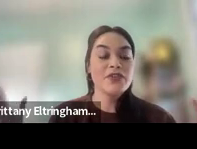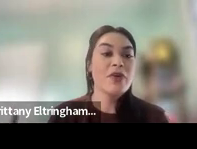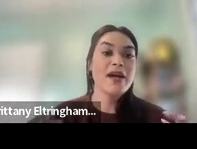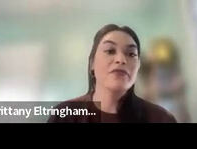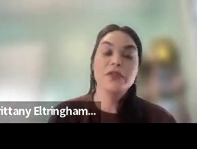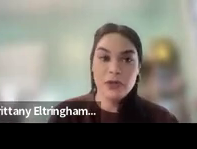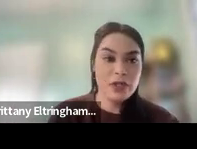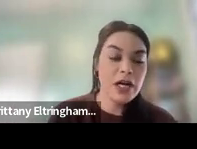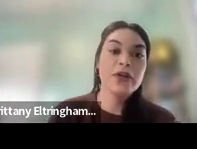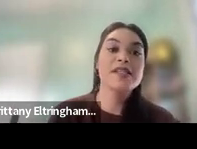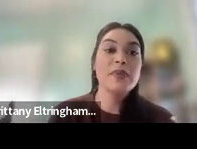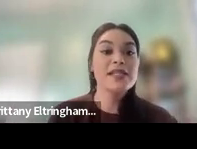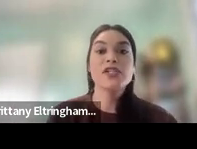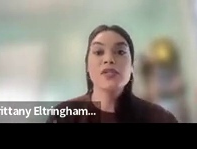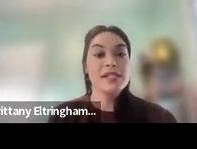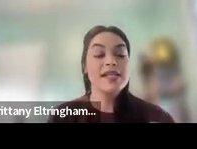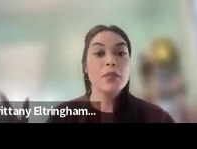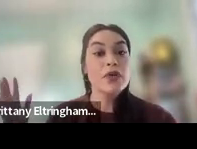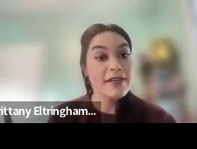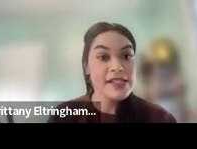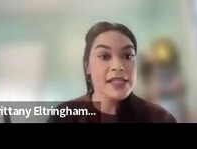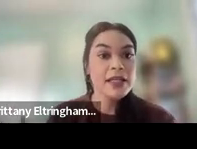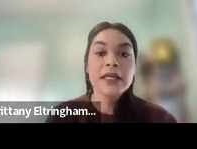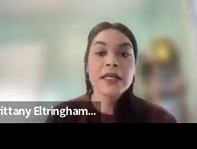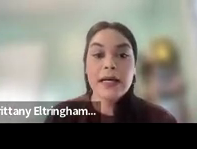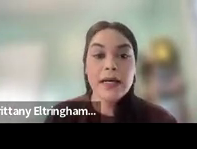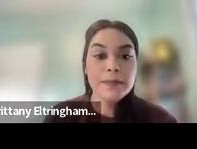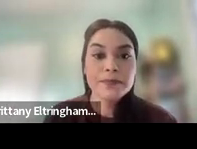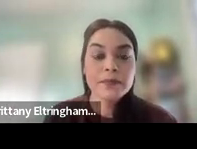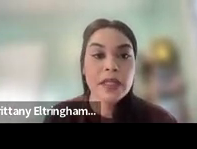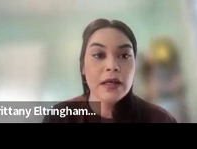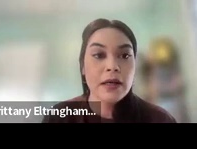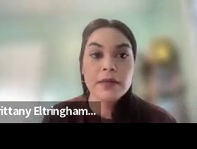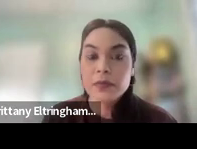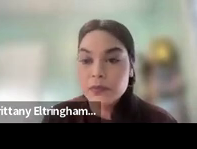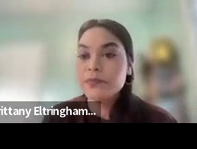so that if you have, you know, a congregate space and you need to set up privacy,